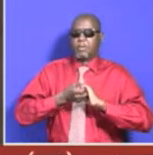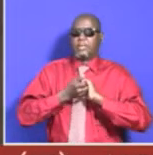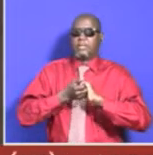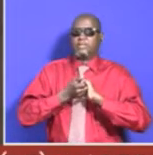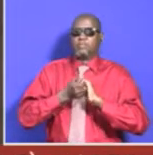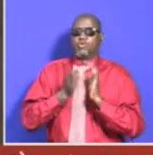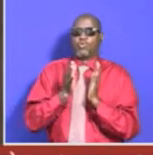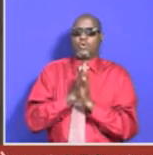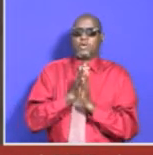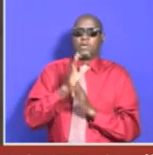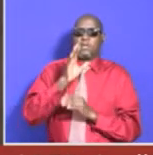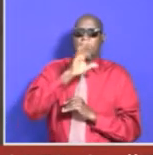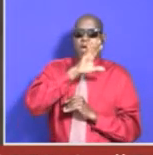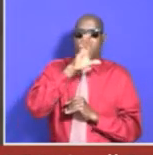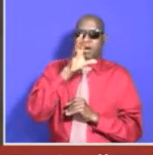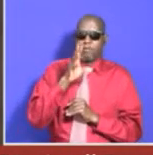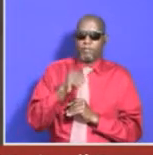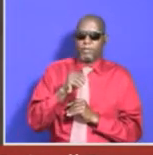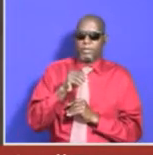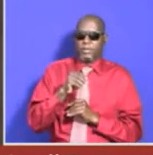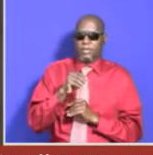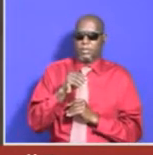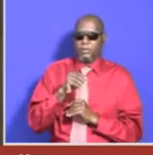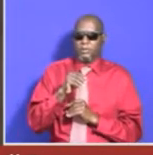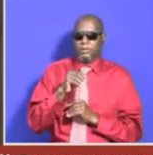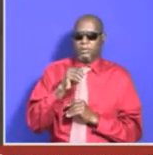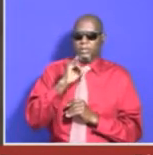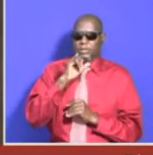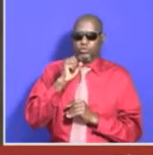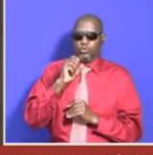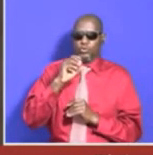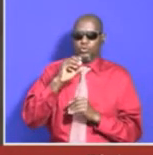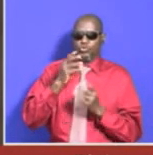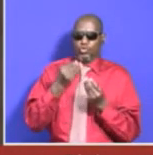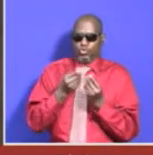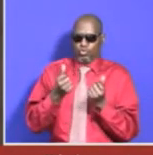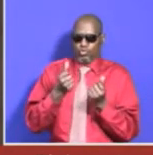Africa Insta Solutions, who are our implementing partners.